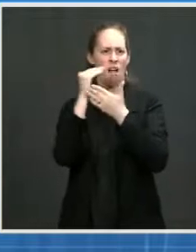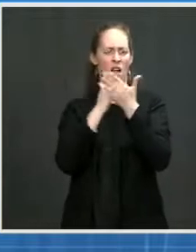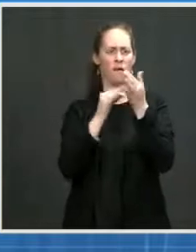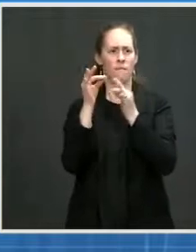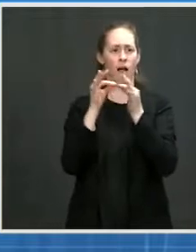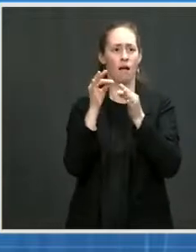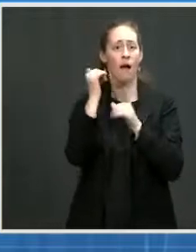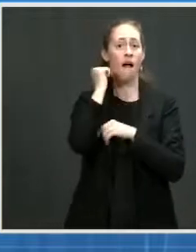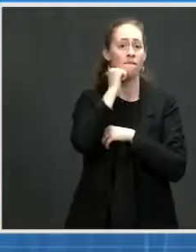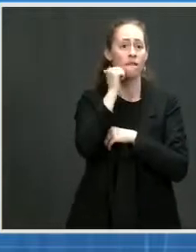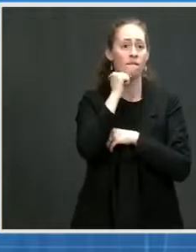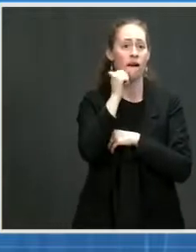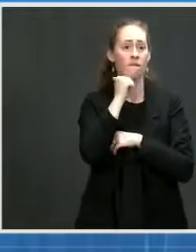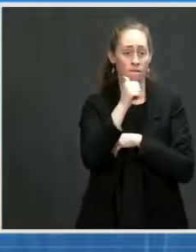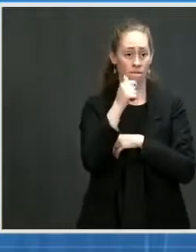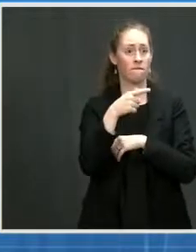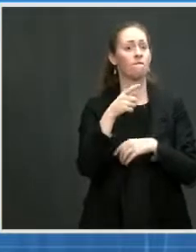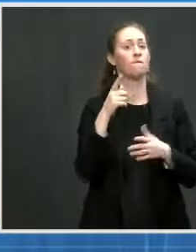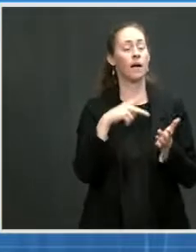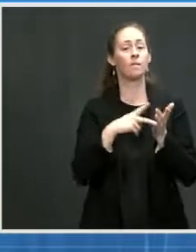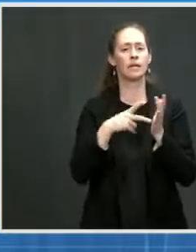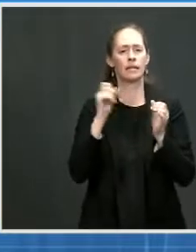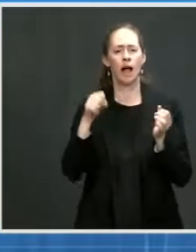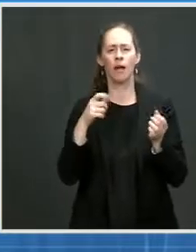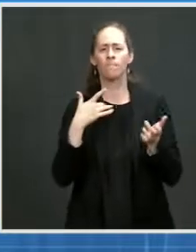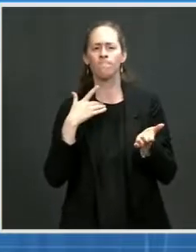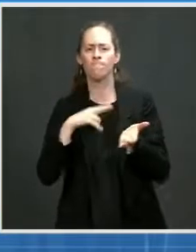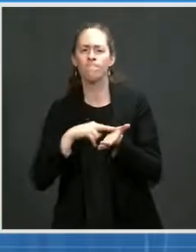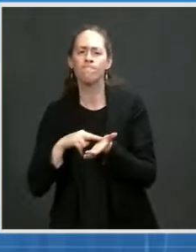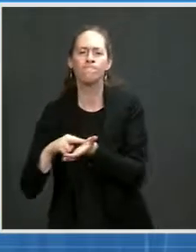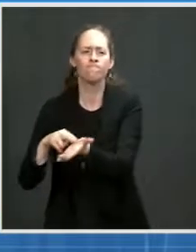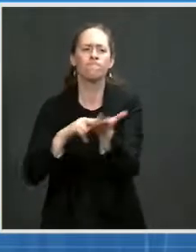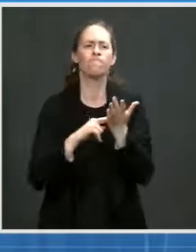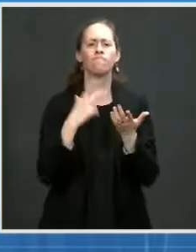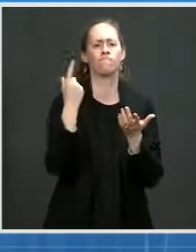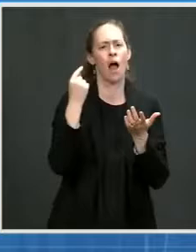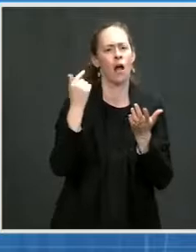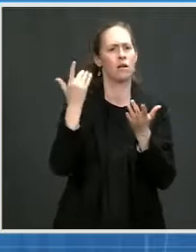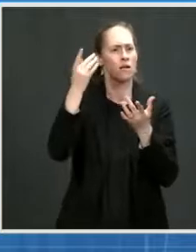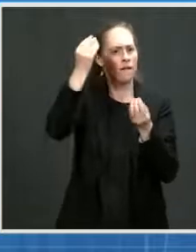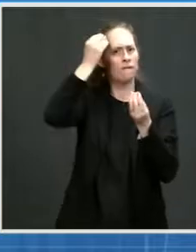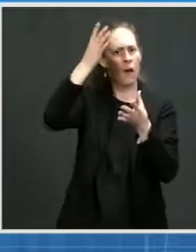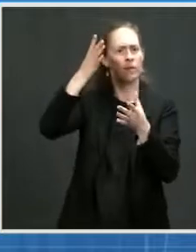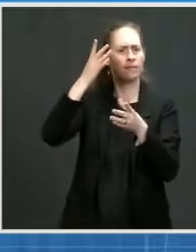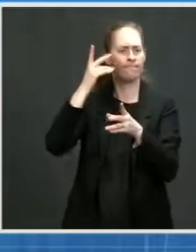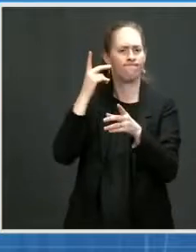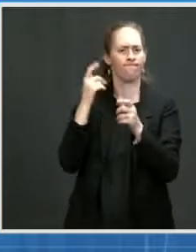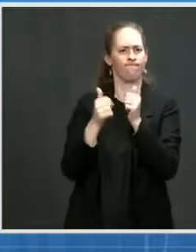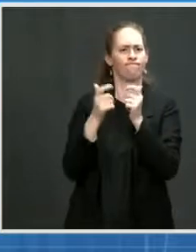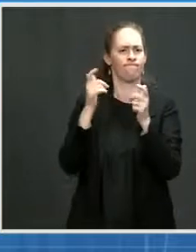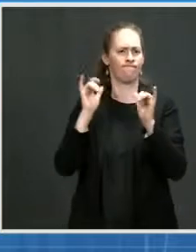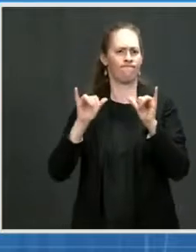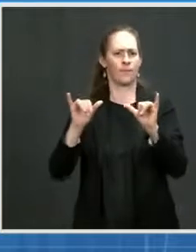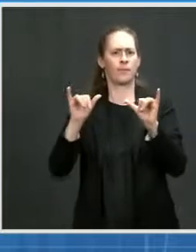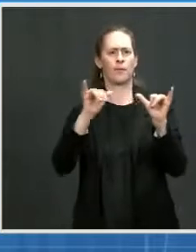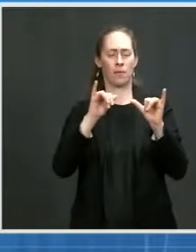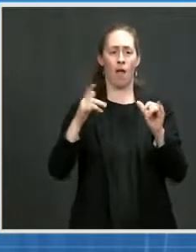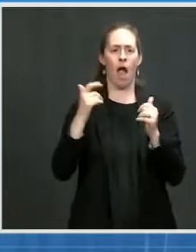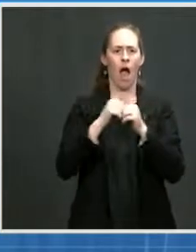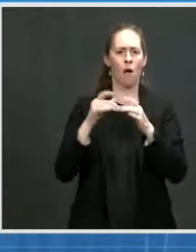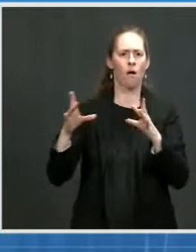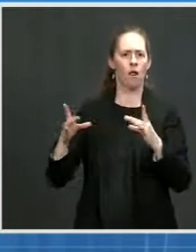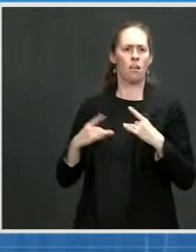basis, you can get a feel for what the latest data are in the treatment of individuals. Here's an example, next